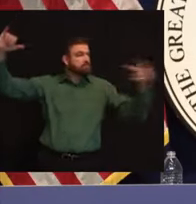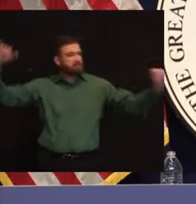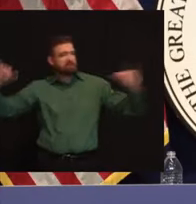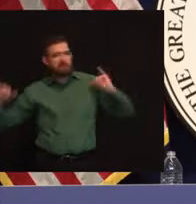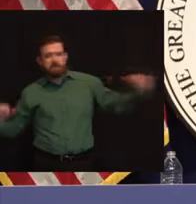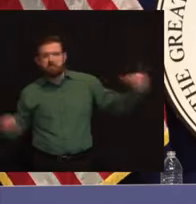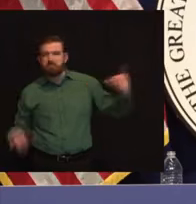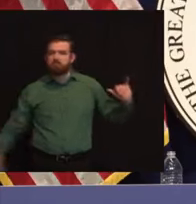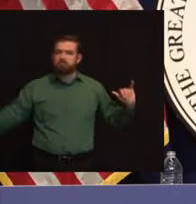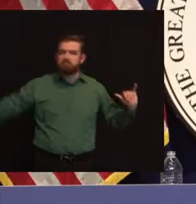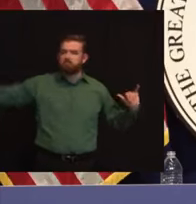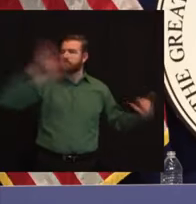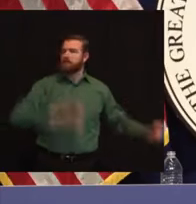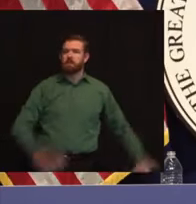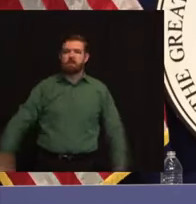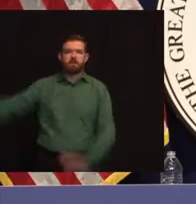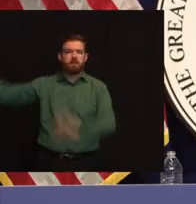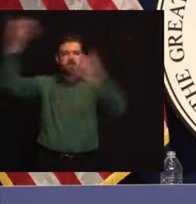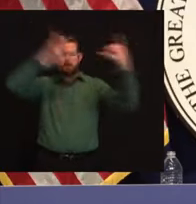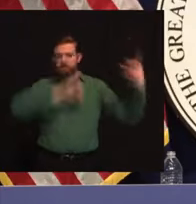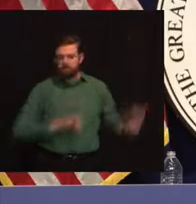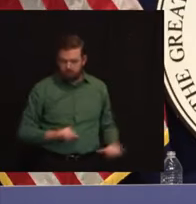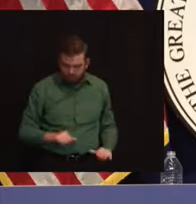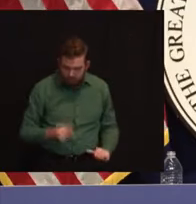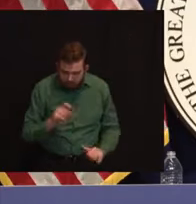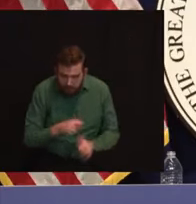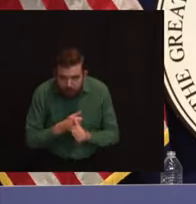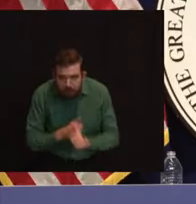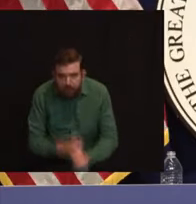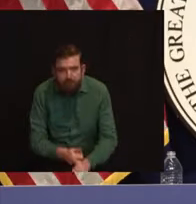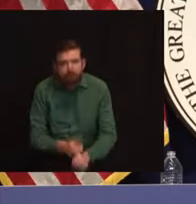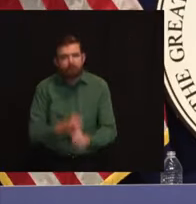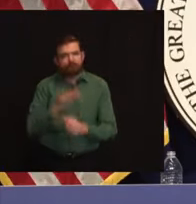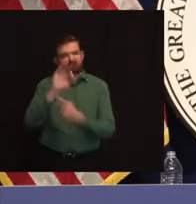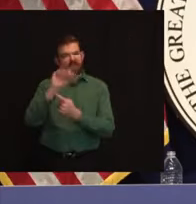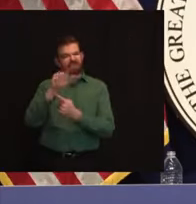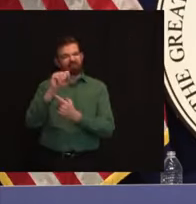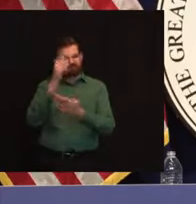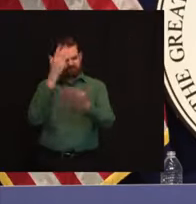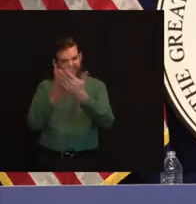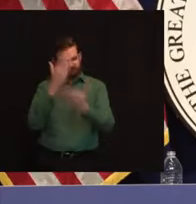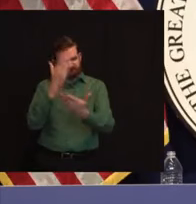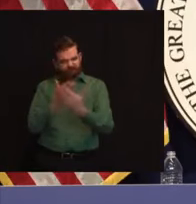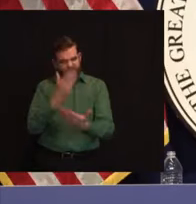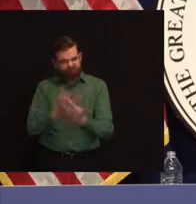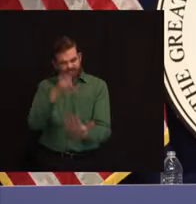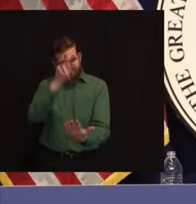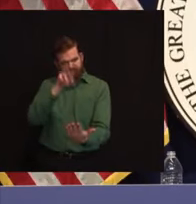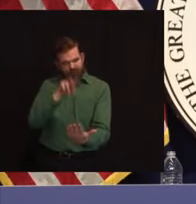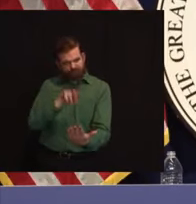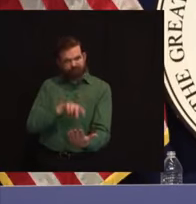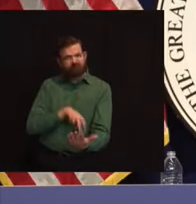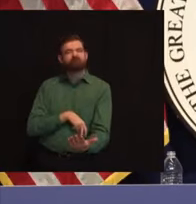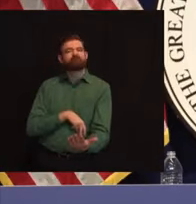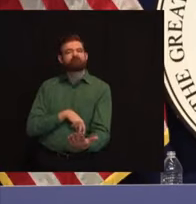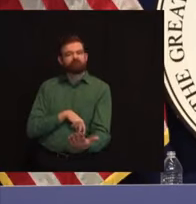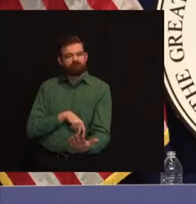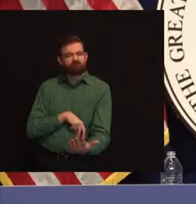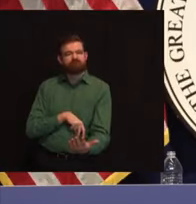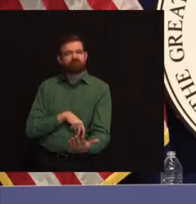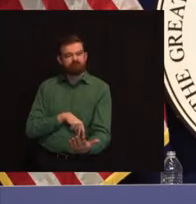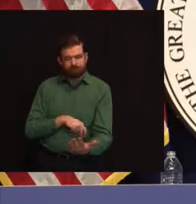And we'll be as accurate with folks as humanly possible. I meant to say this earlier. This is completely unrelated. But I had a short conversation